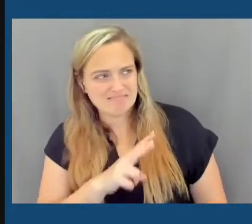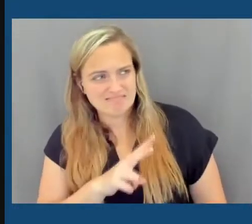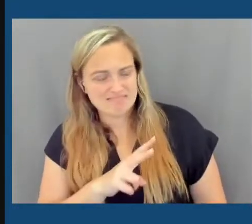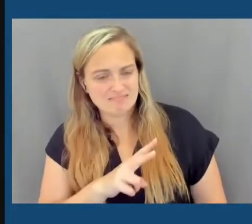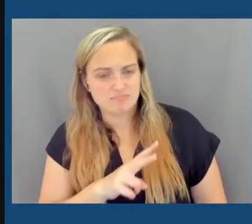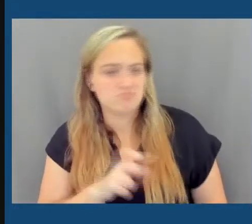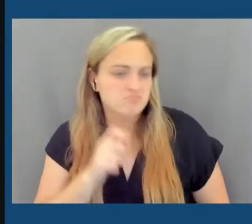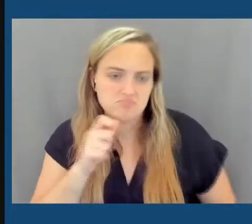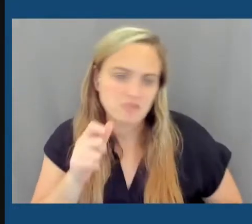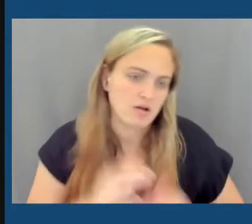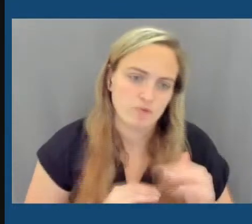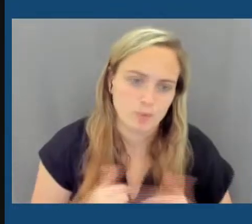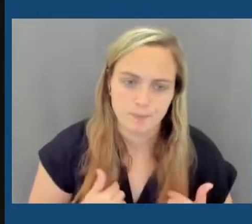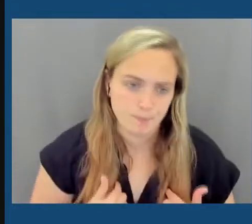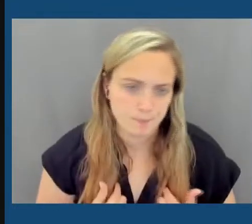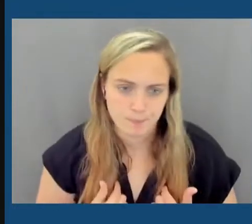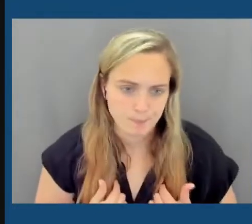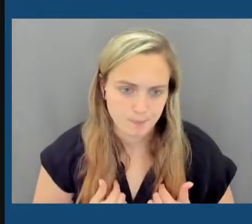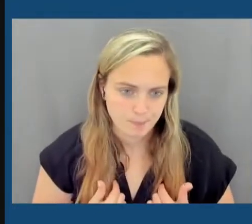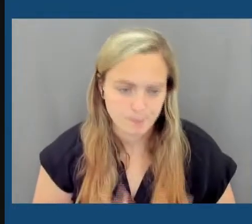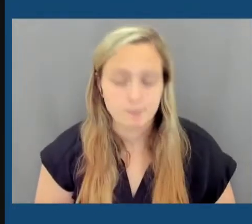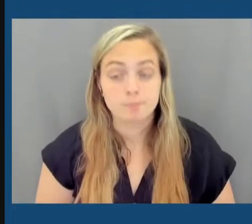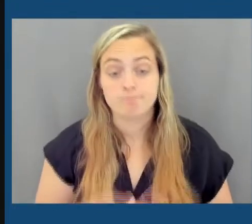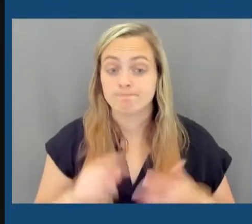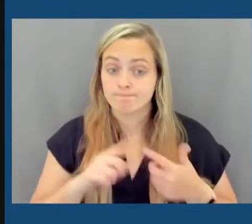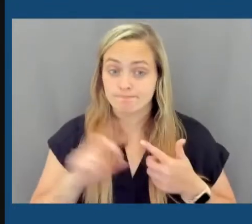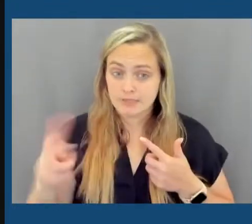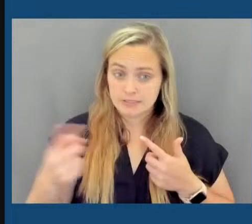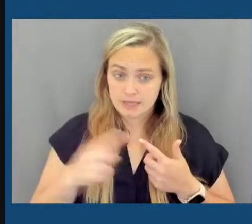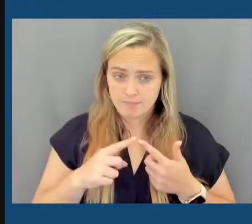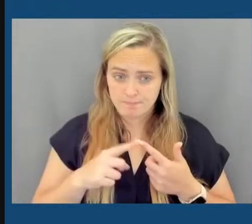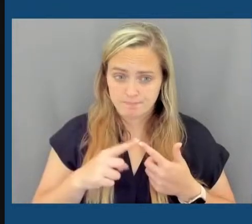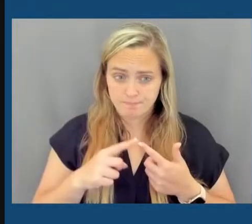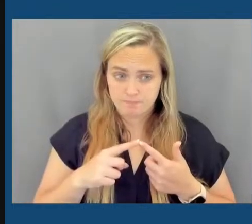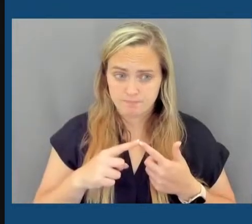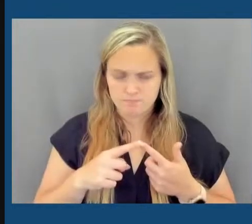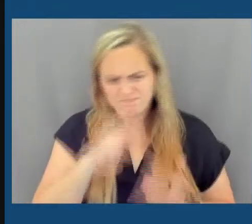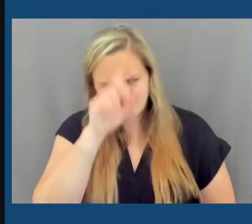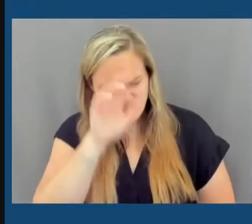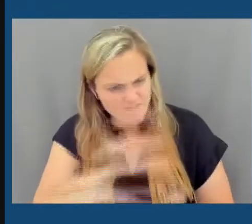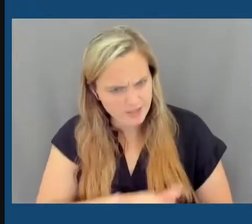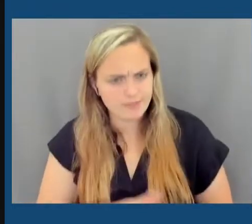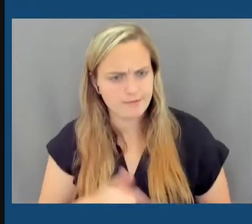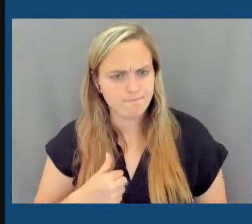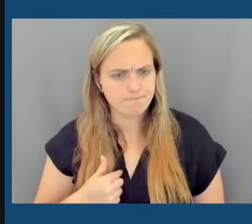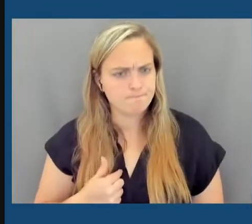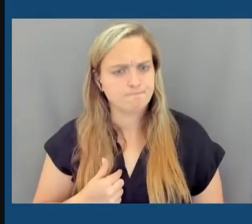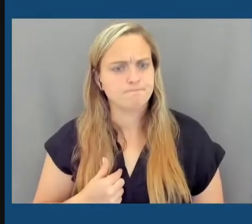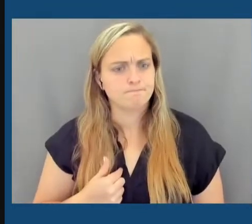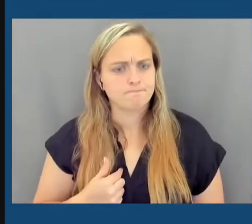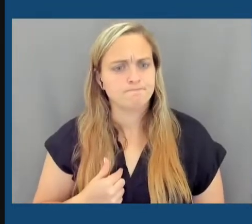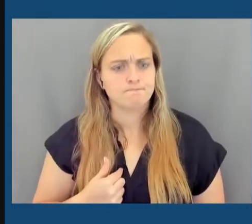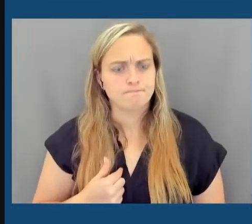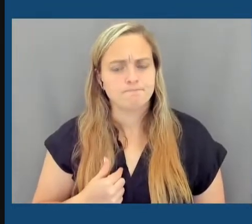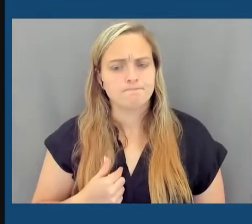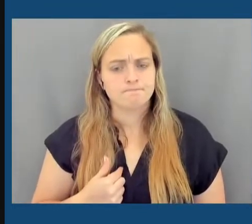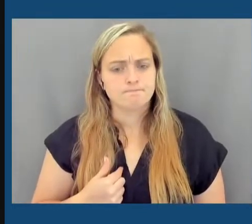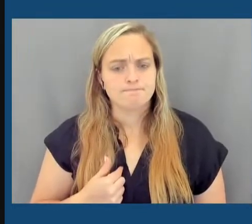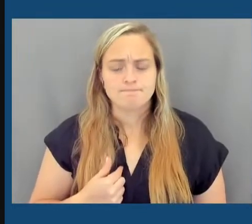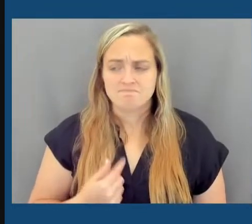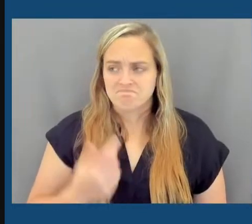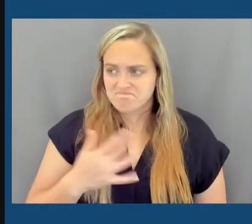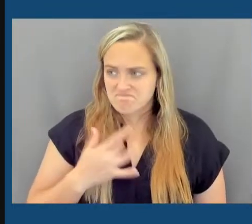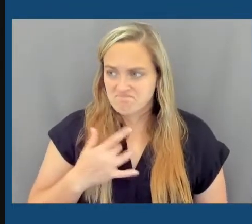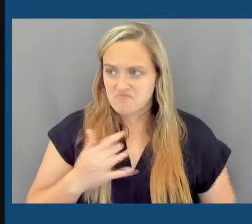with. Second, it's because I had faith. I had faith in the